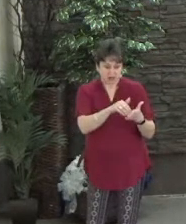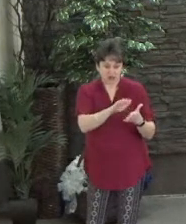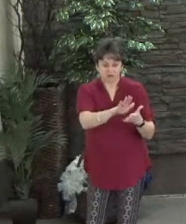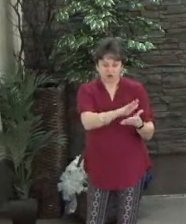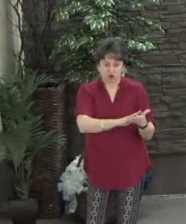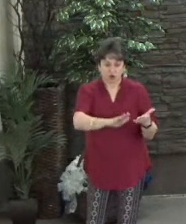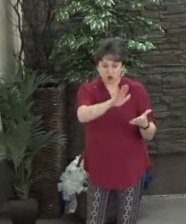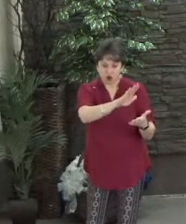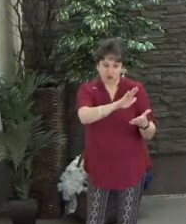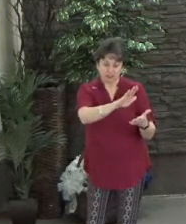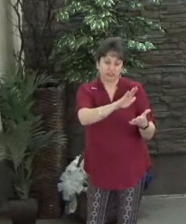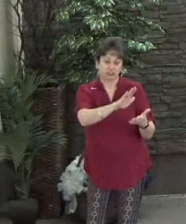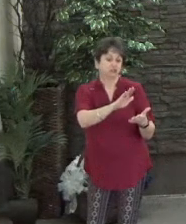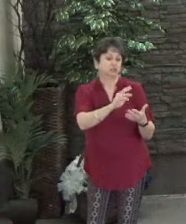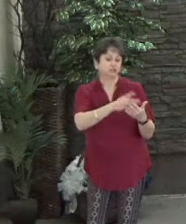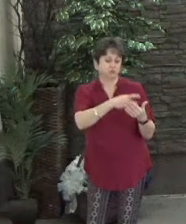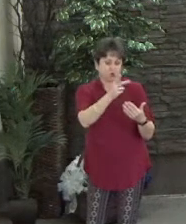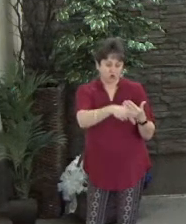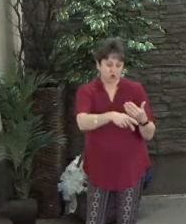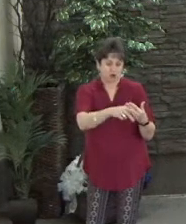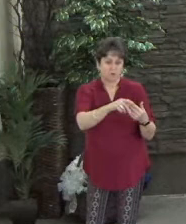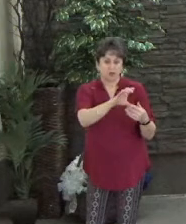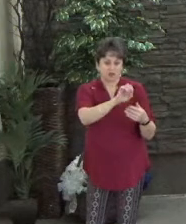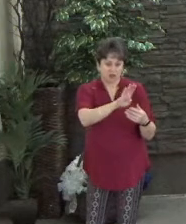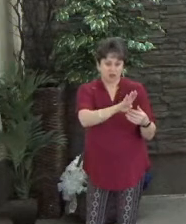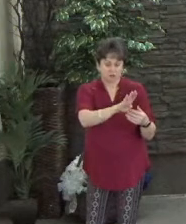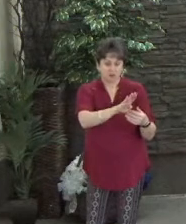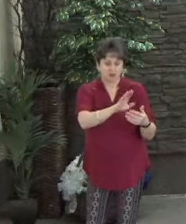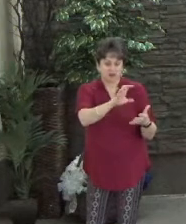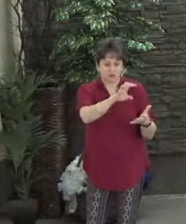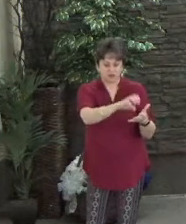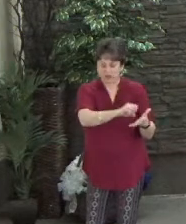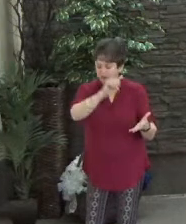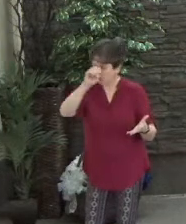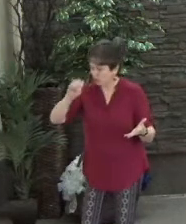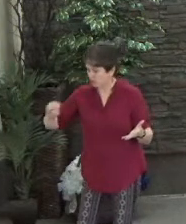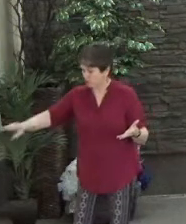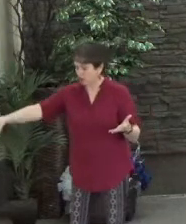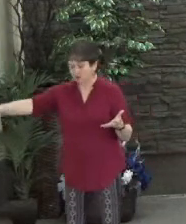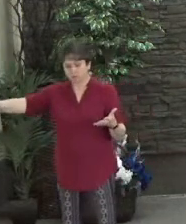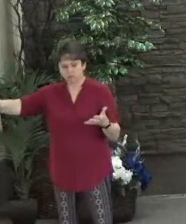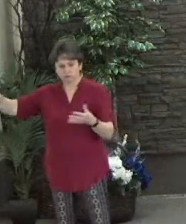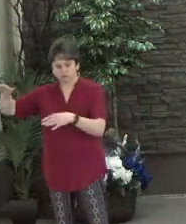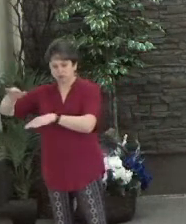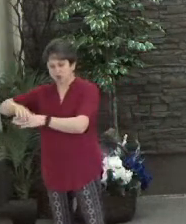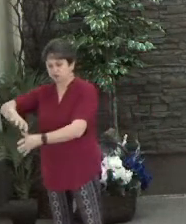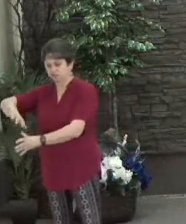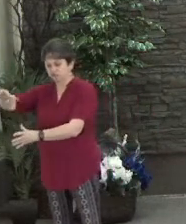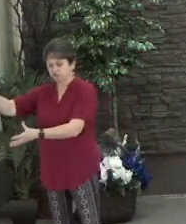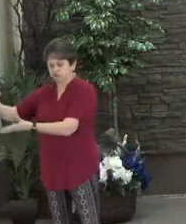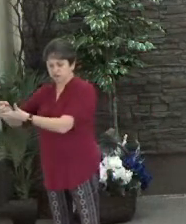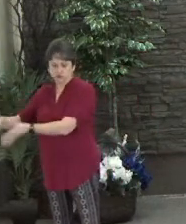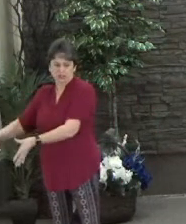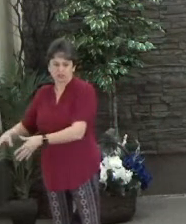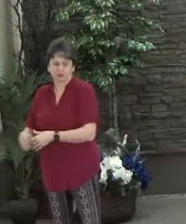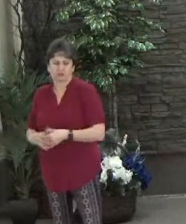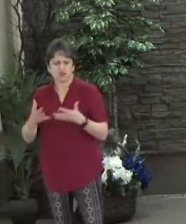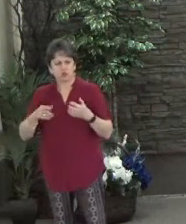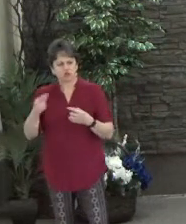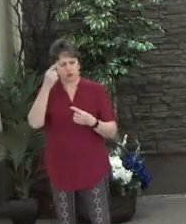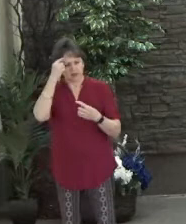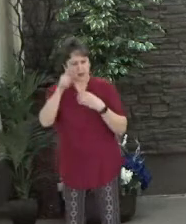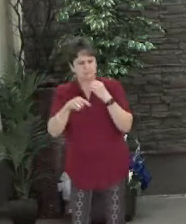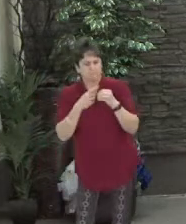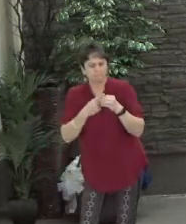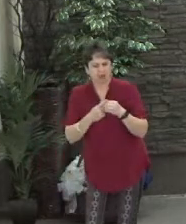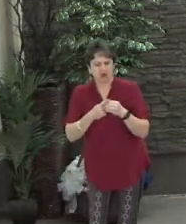Vanderbilt University's campus, and it's like they were just thrown out on the trash, to the dump. And what I want you to think